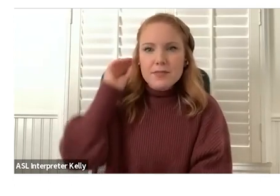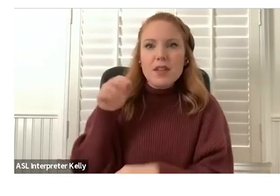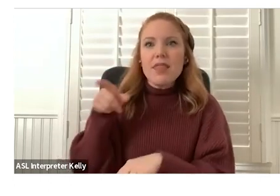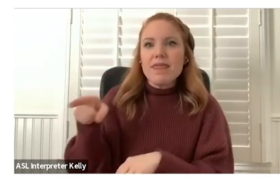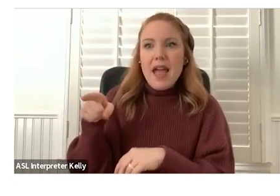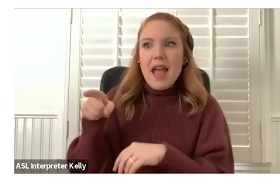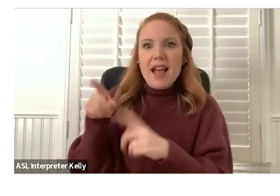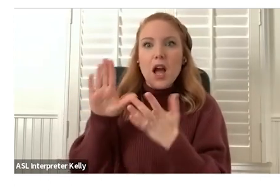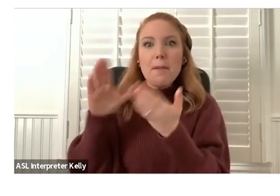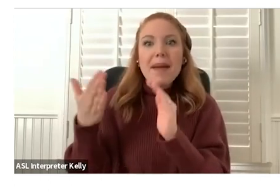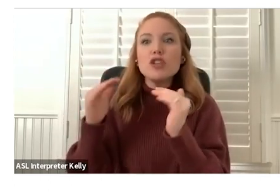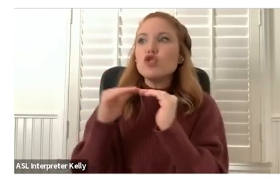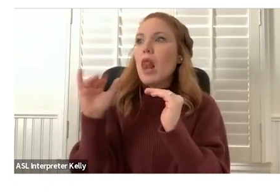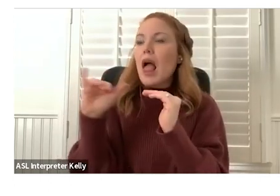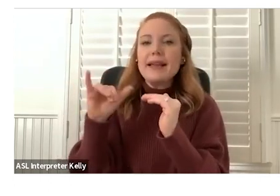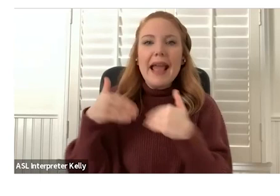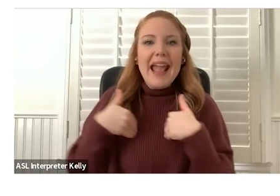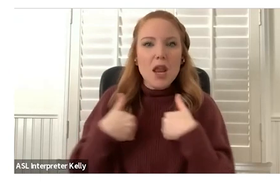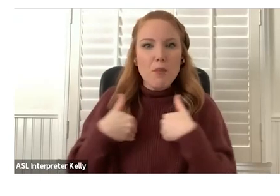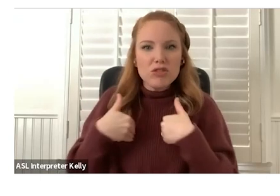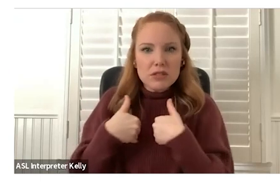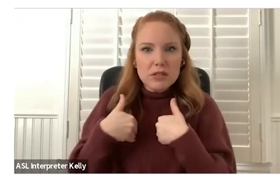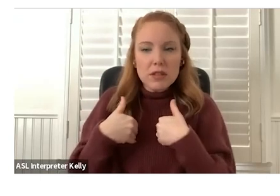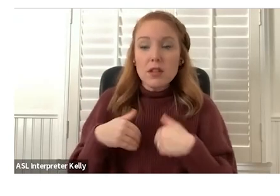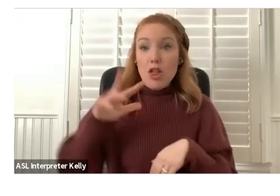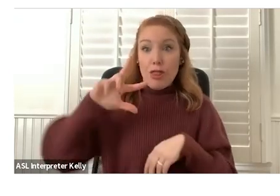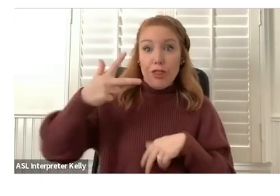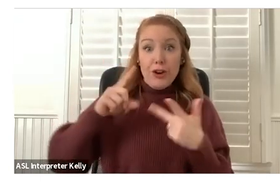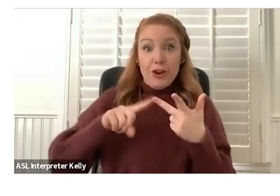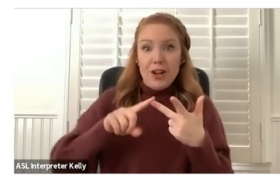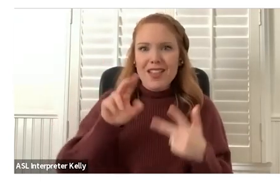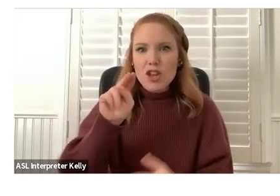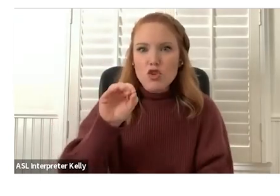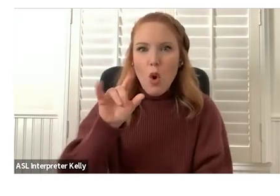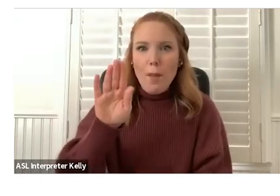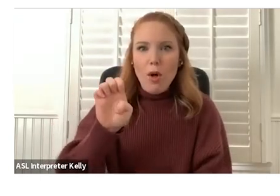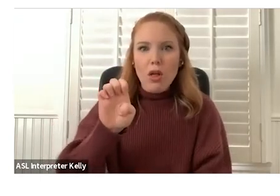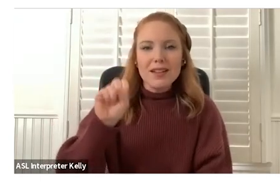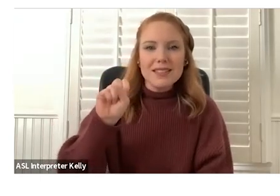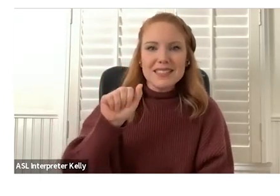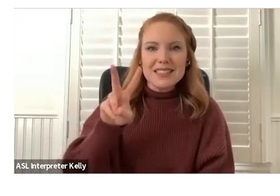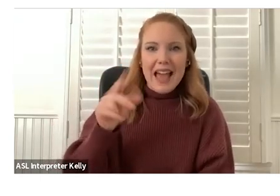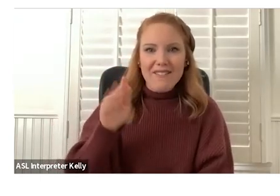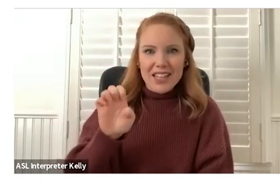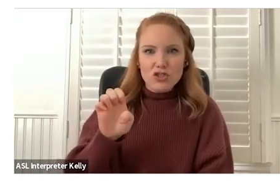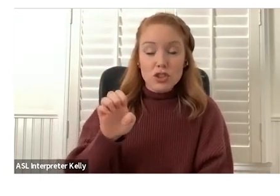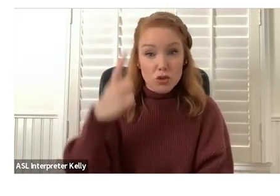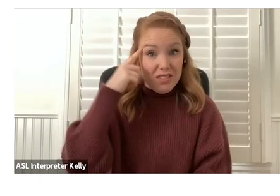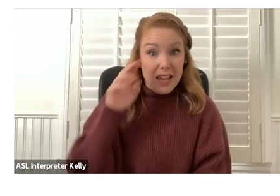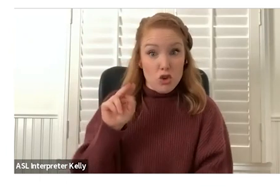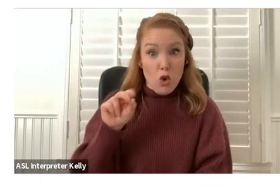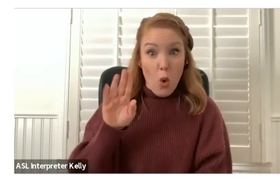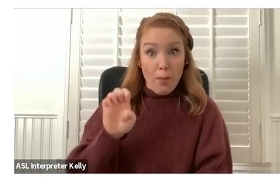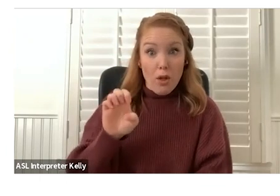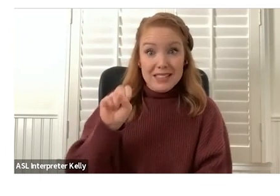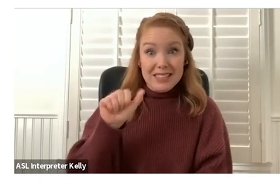the Americas. The noble savage, you want to think Tarzan, you want to think Avatar, these creatures or